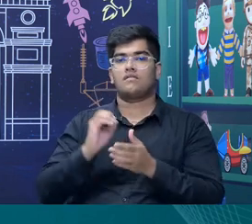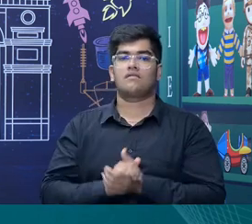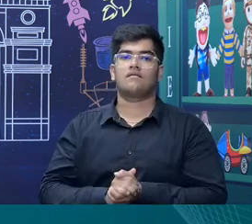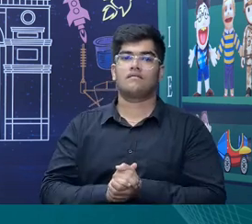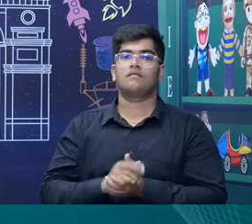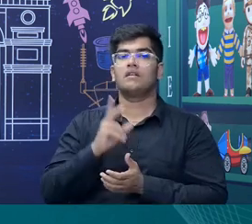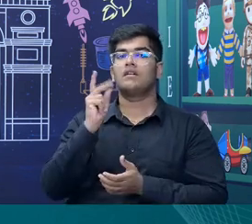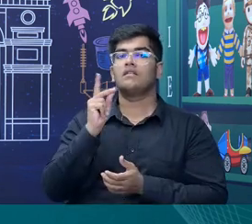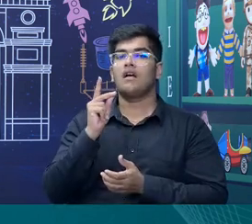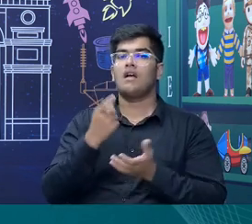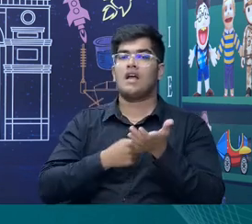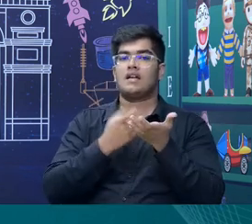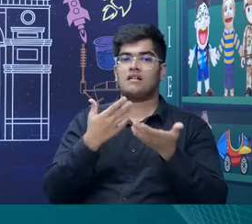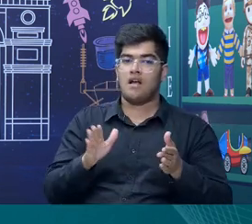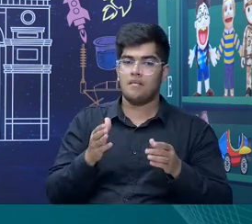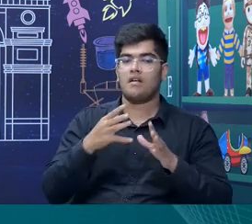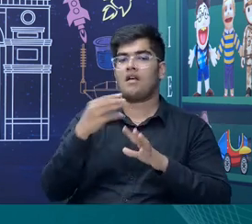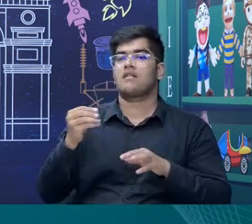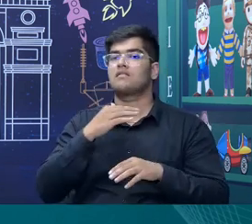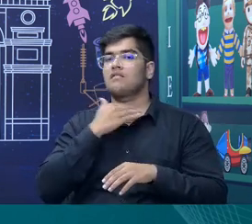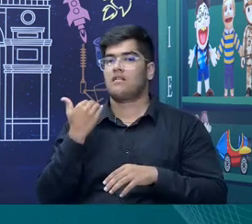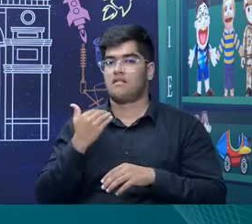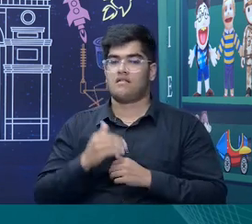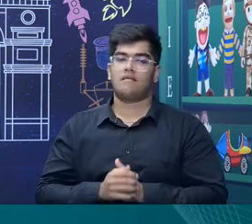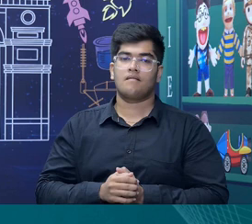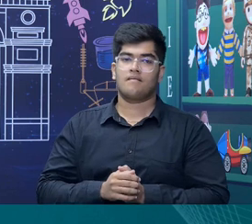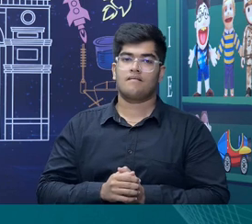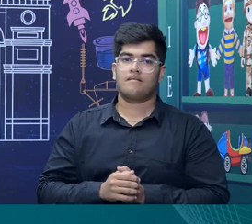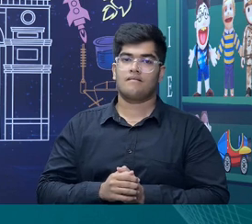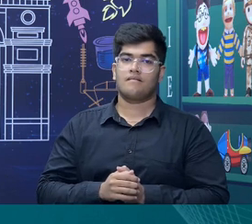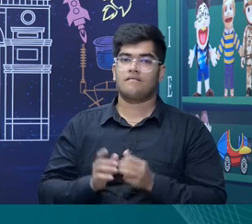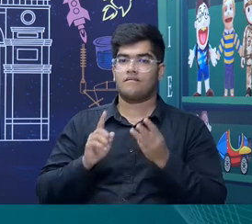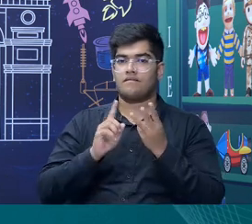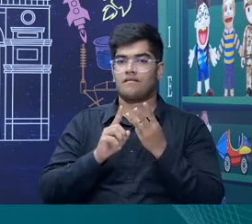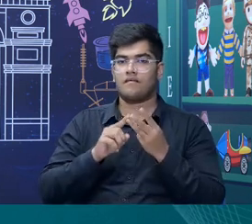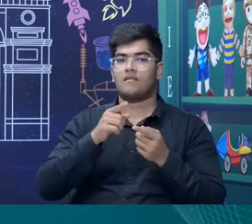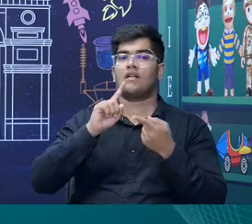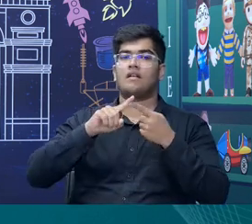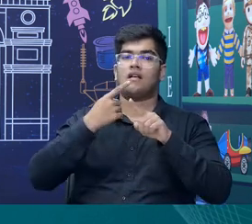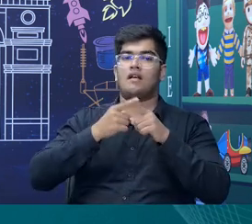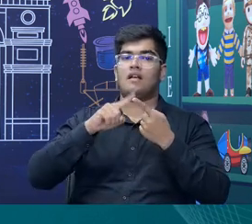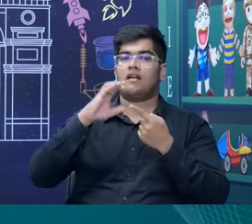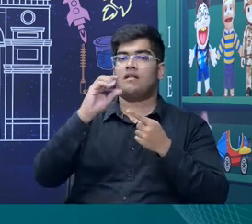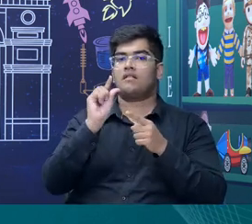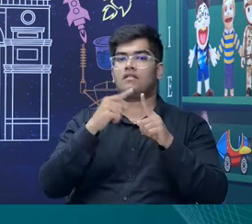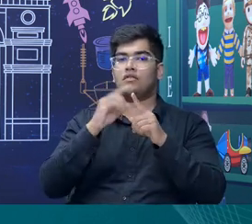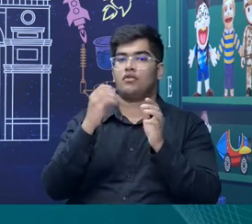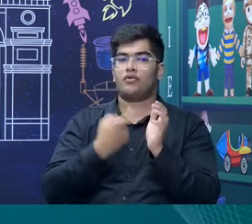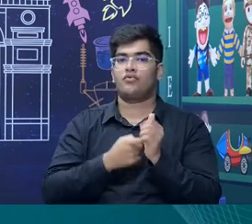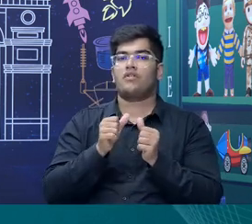our second keyword is retirement and death our third keyword is Executives